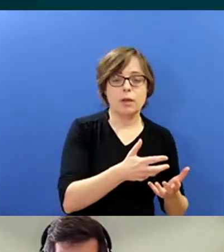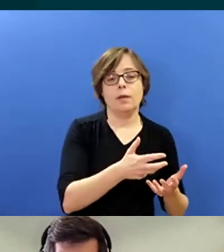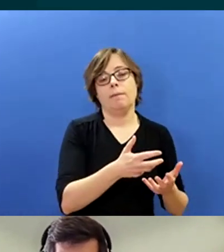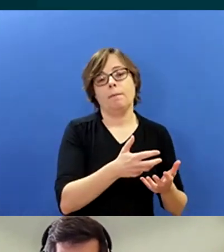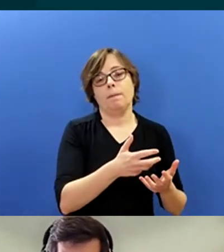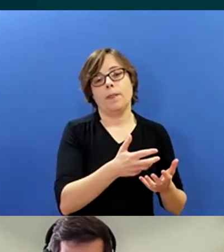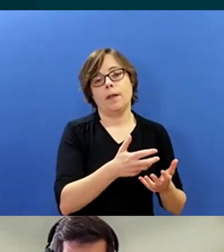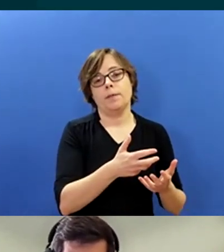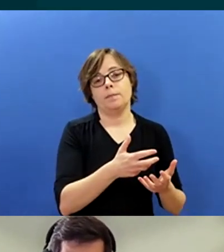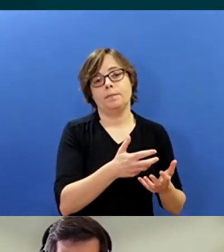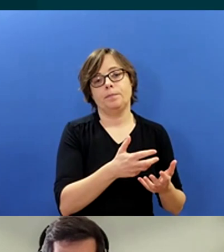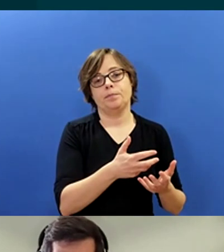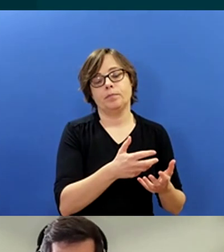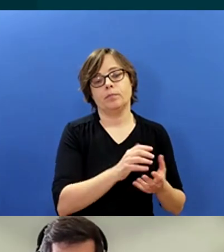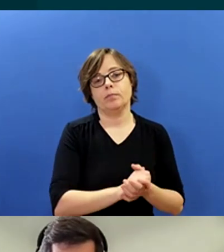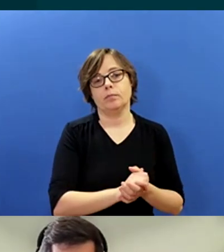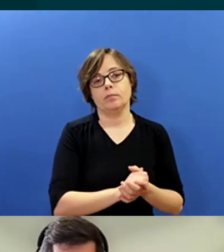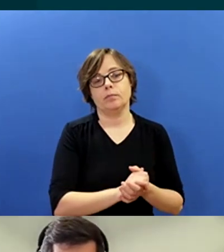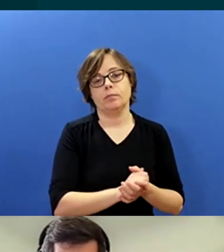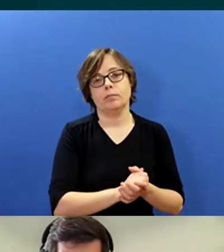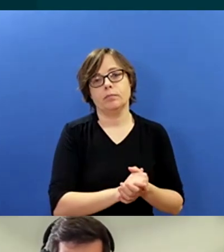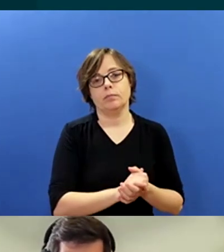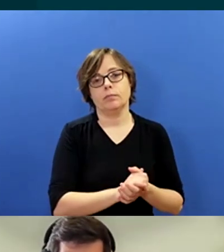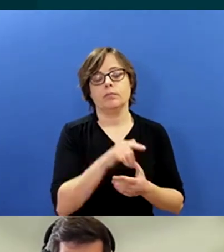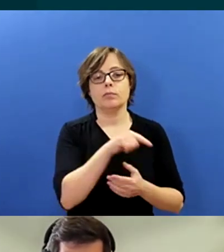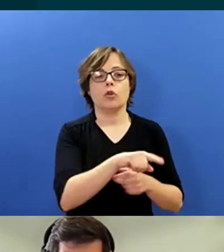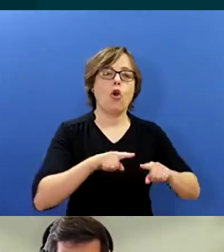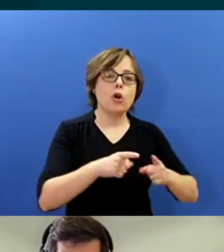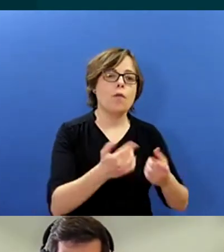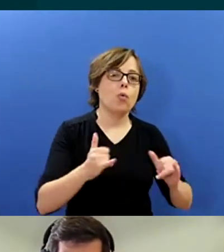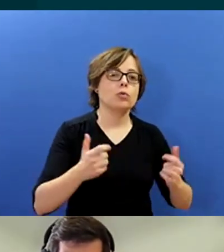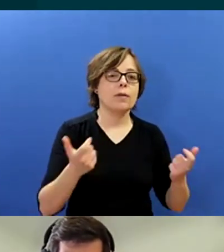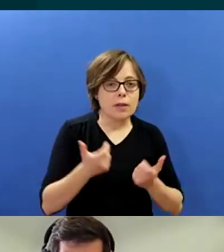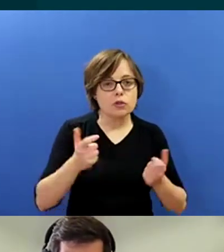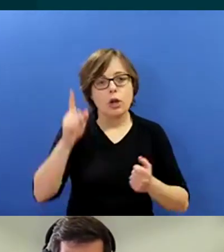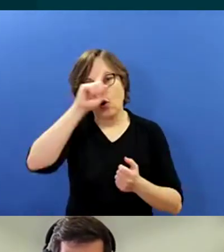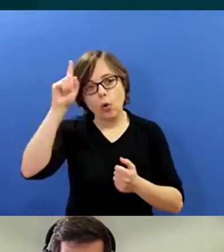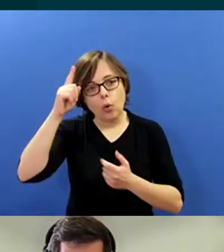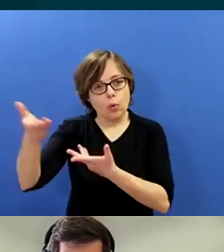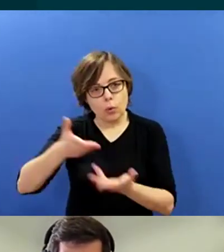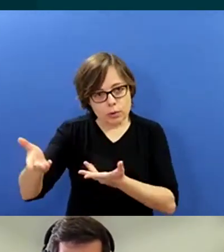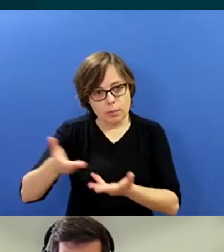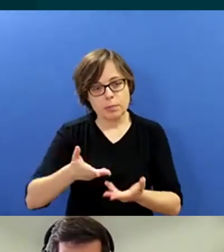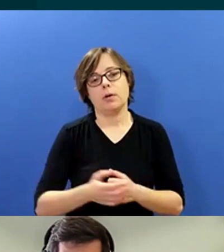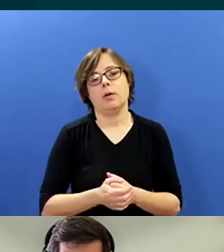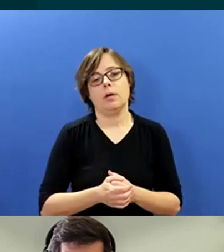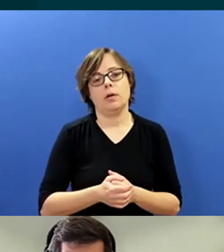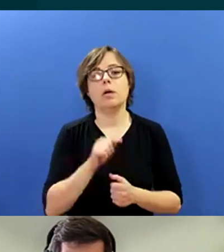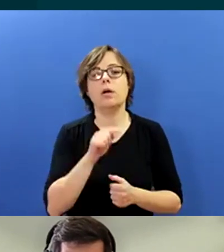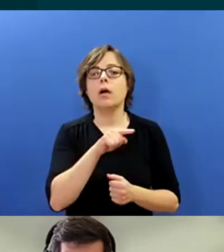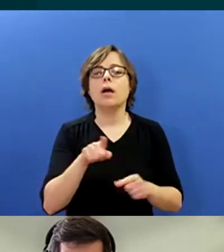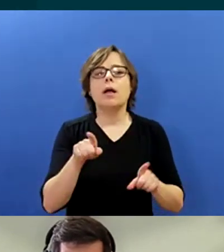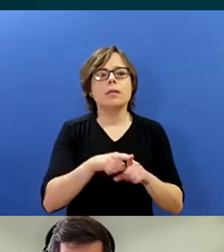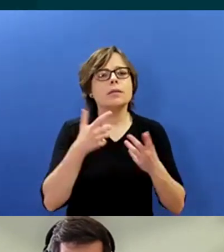they organize events, they invite the people, they want to know what are the needs, of course, but they also offer things.